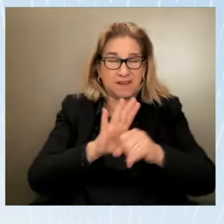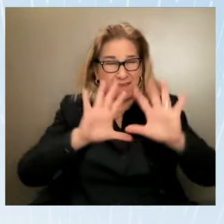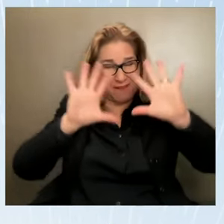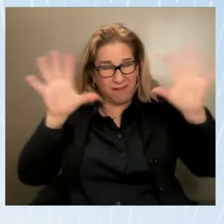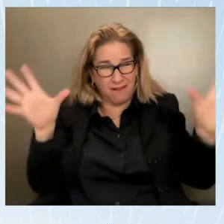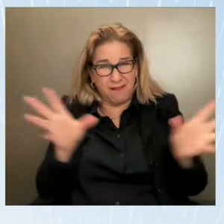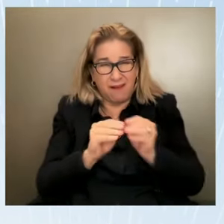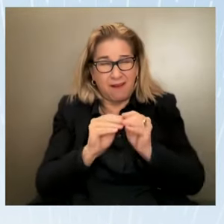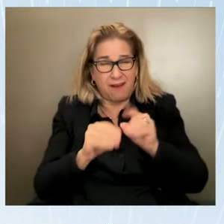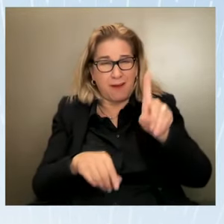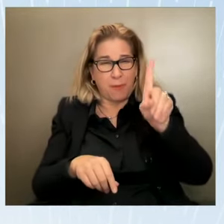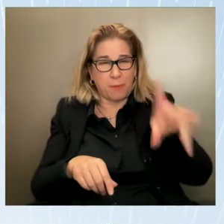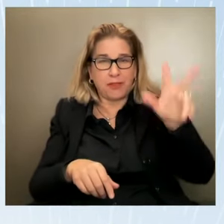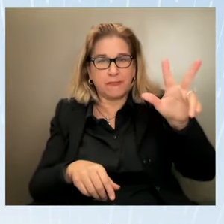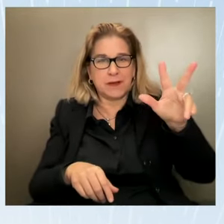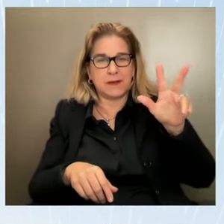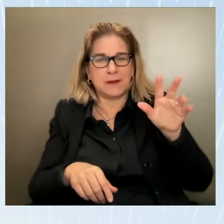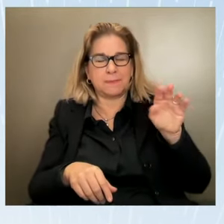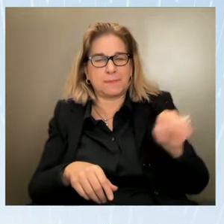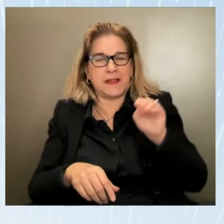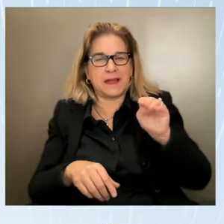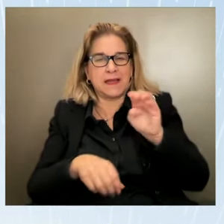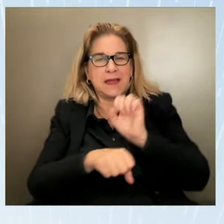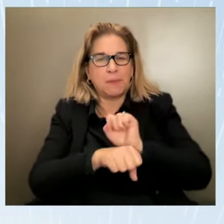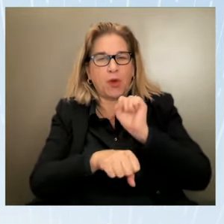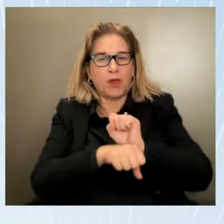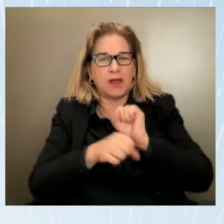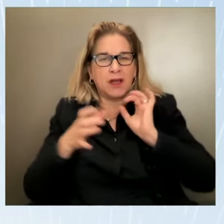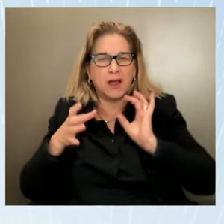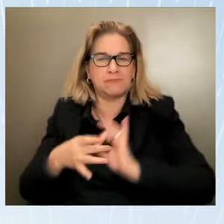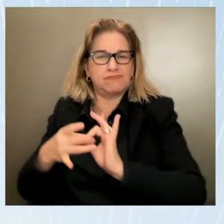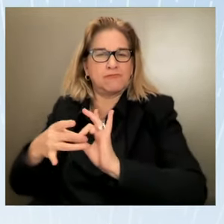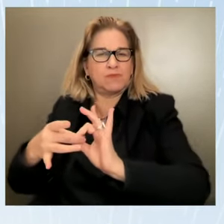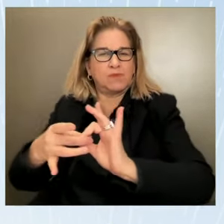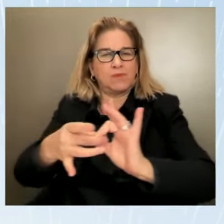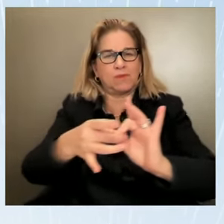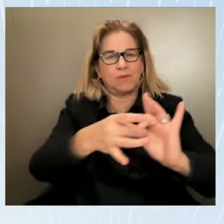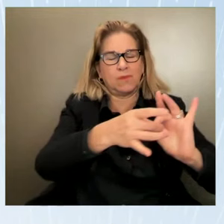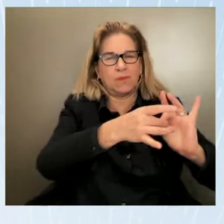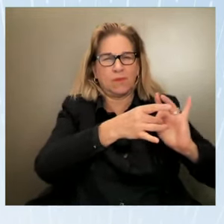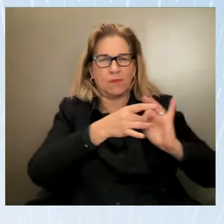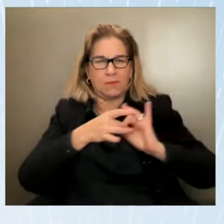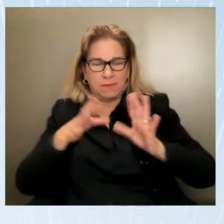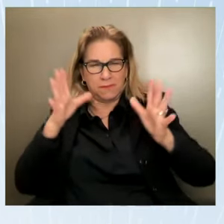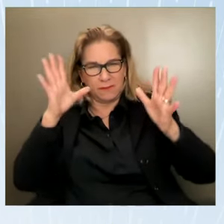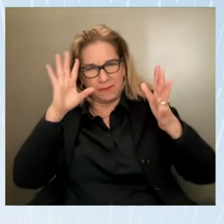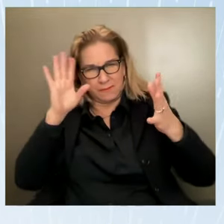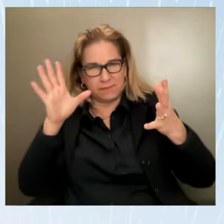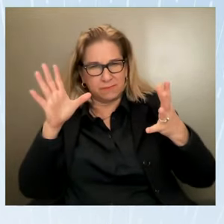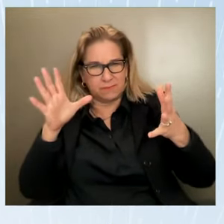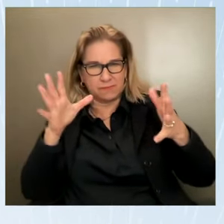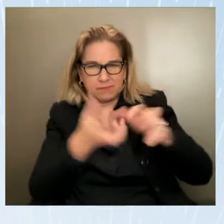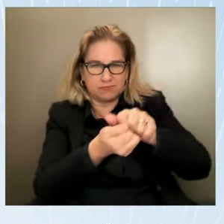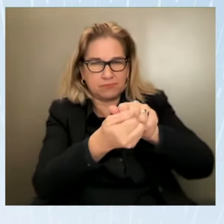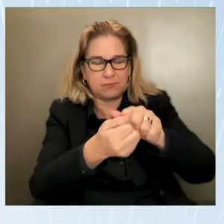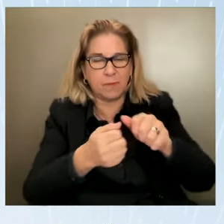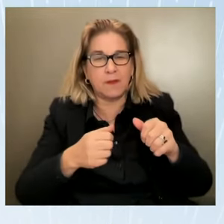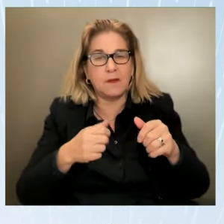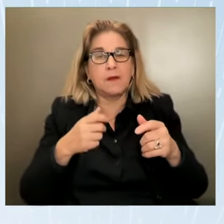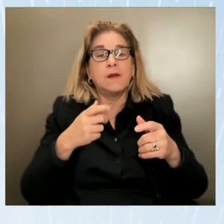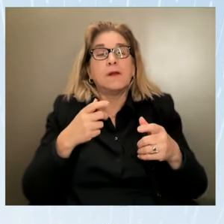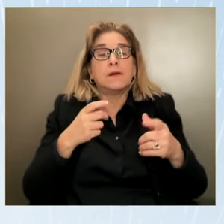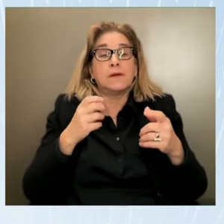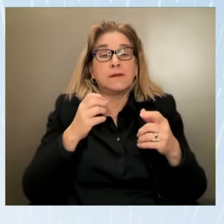ban drivers convicted of human trafficking from operating commercial vehicles. And through our Combating Human Trafficking in